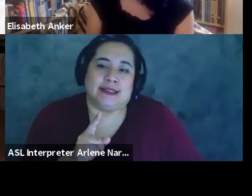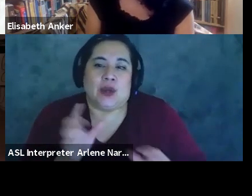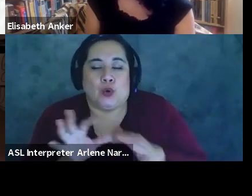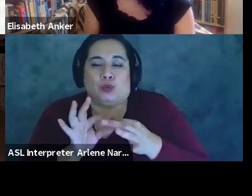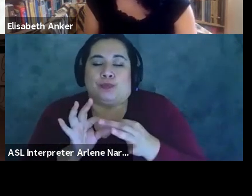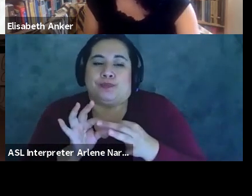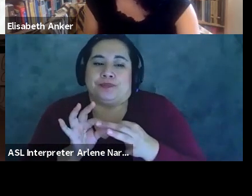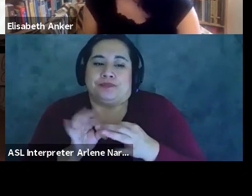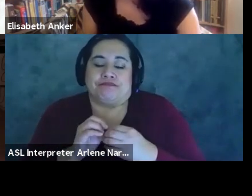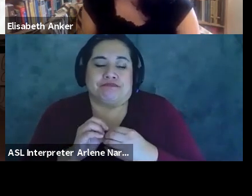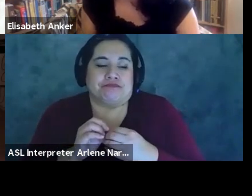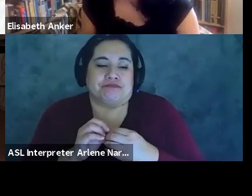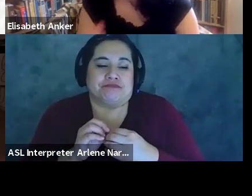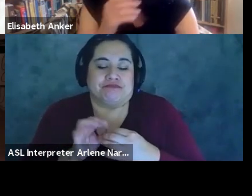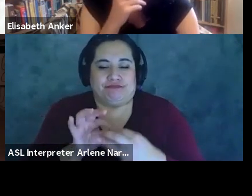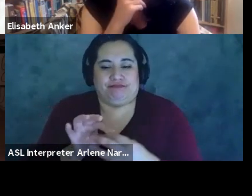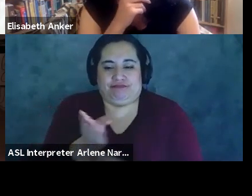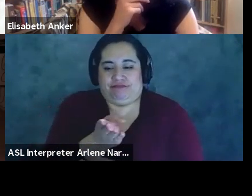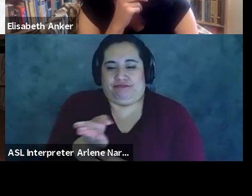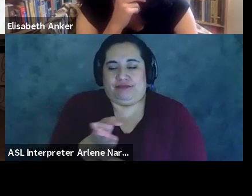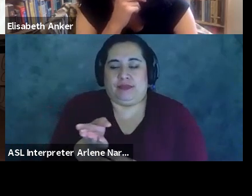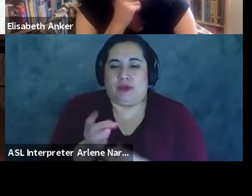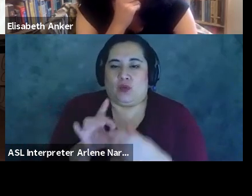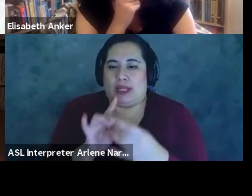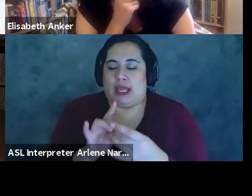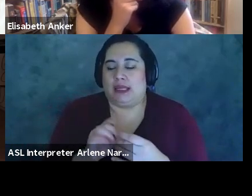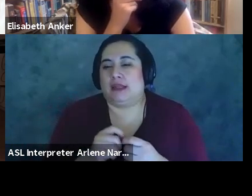related between them by